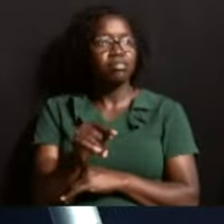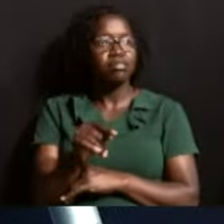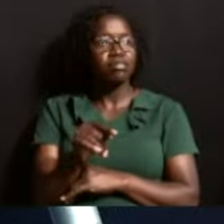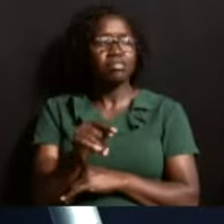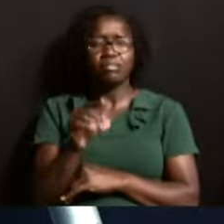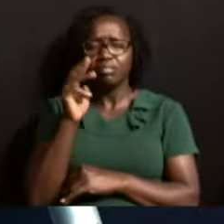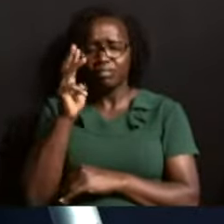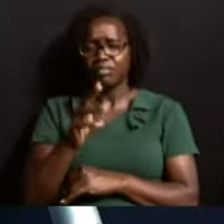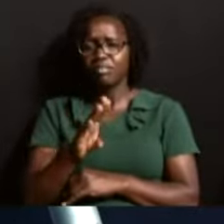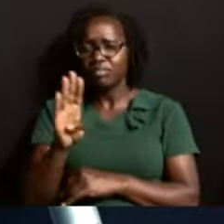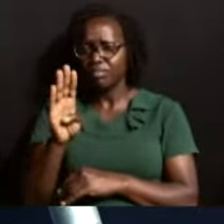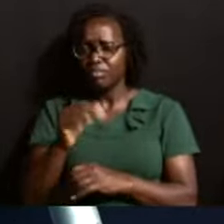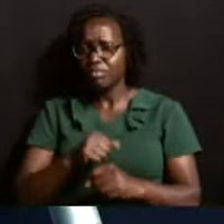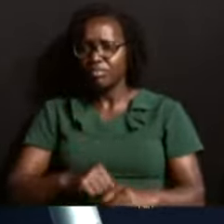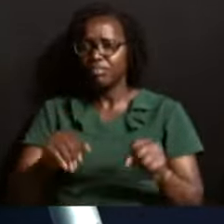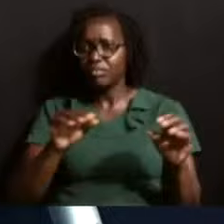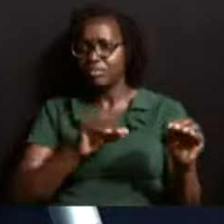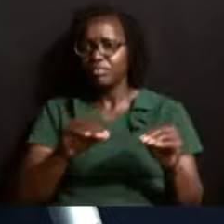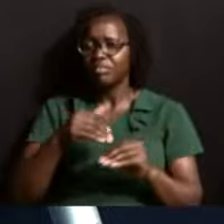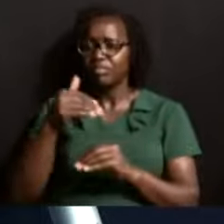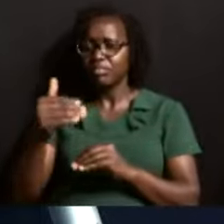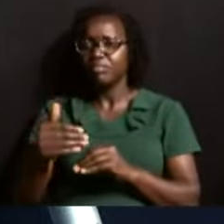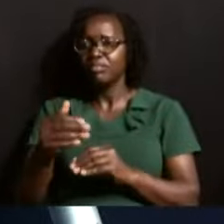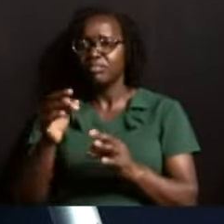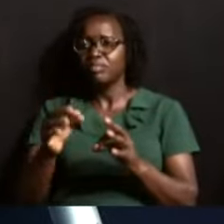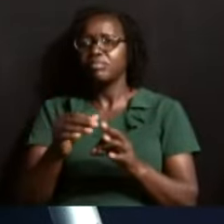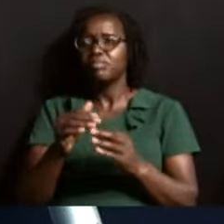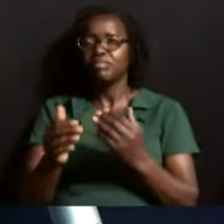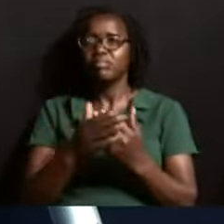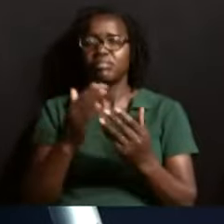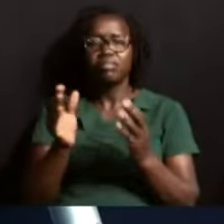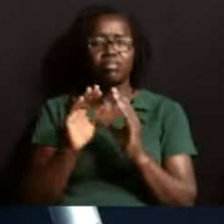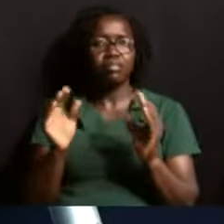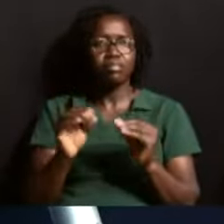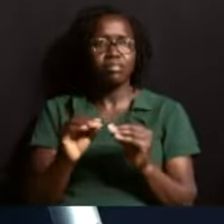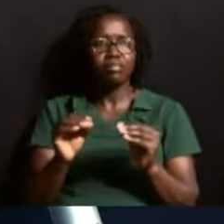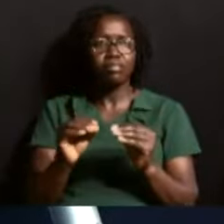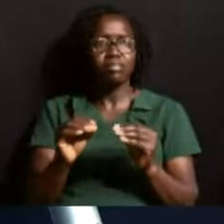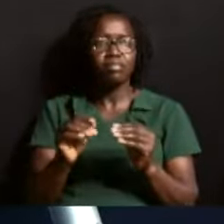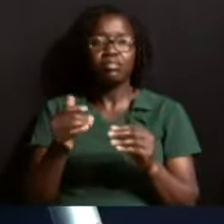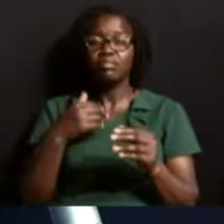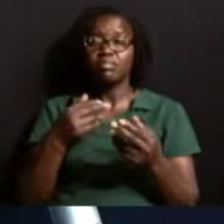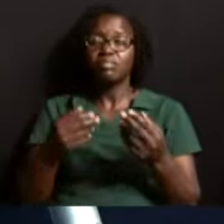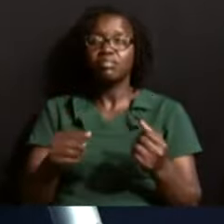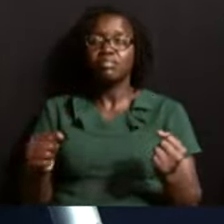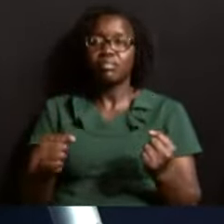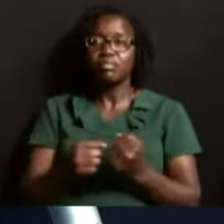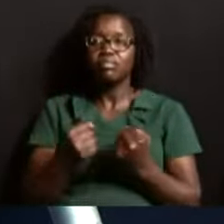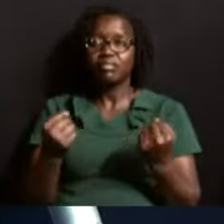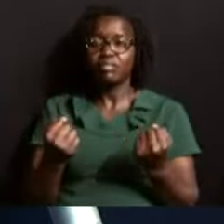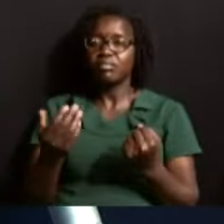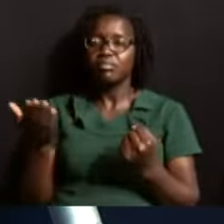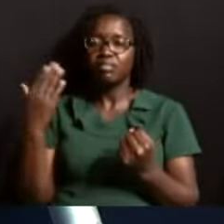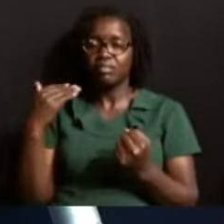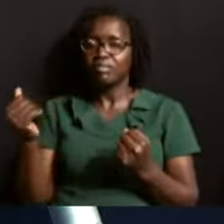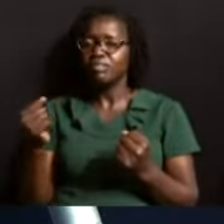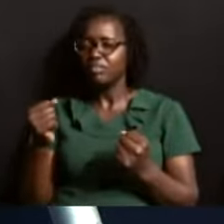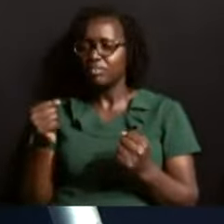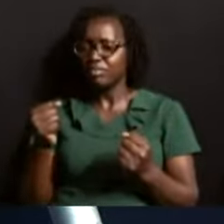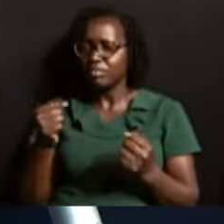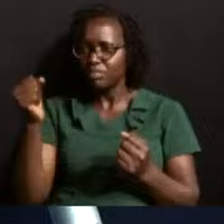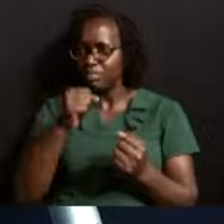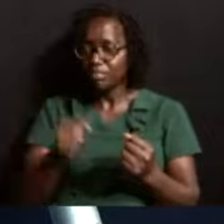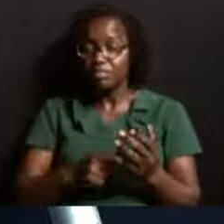able to move to the next point if we are not careful. It has happened in the Old Testament. The